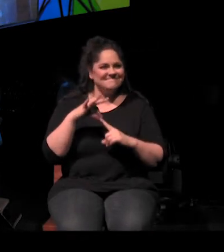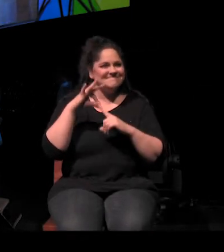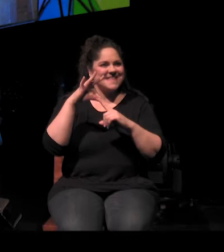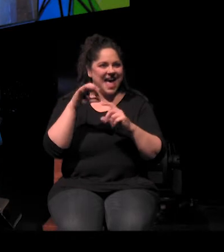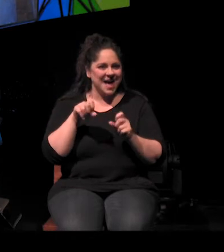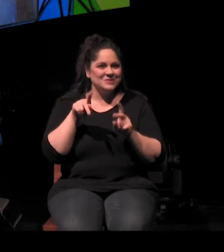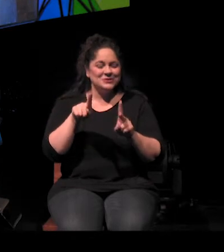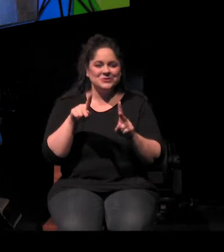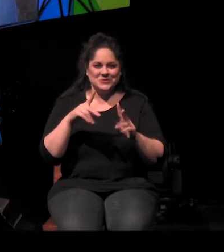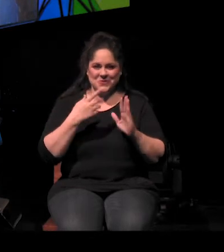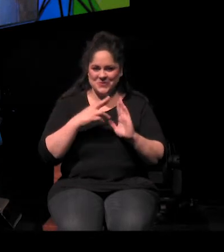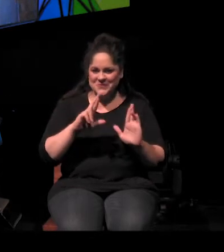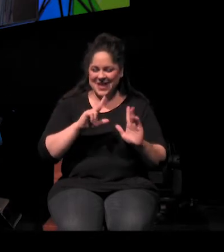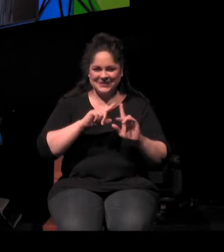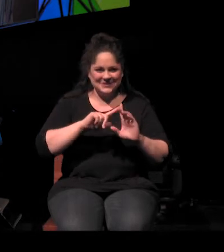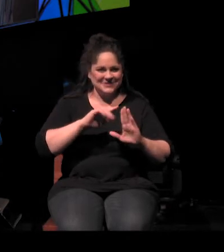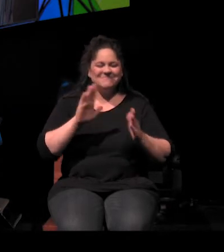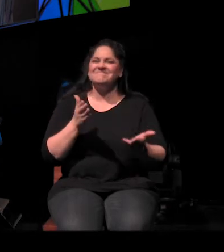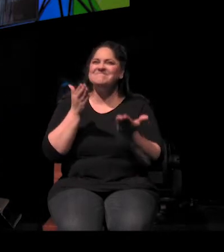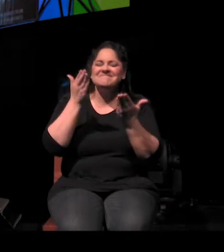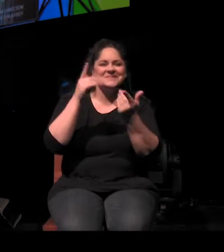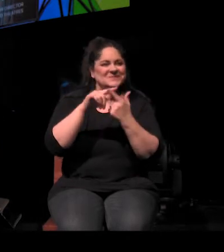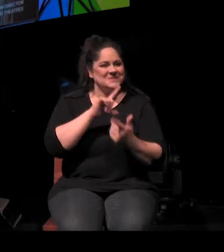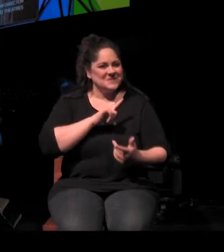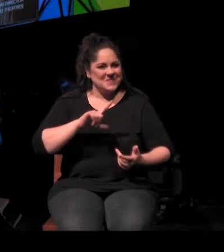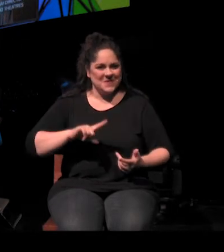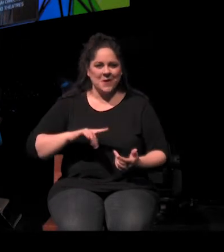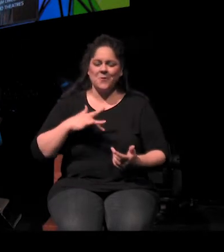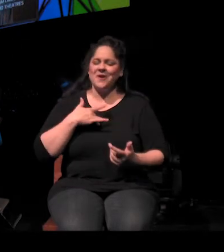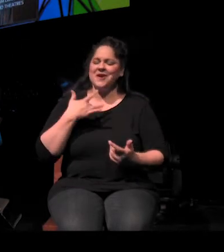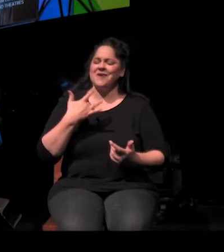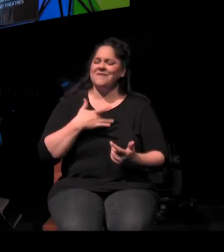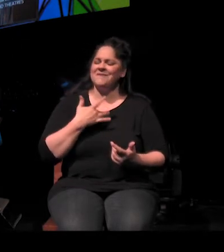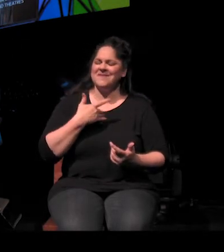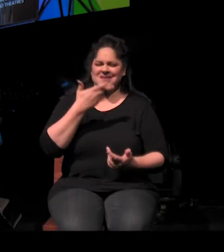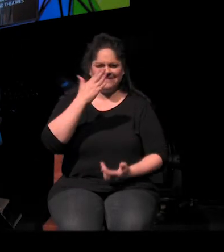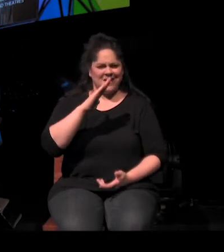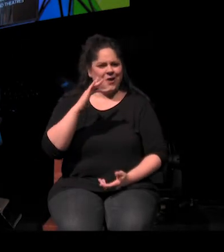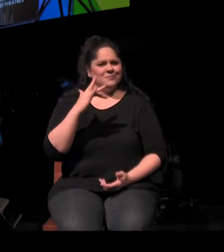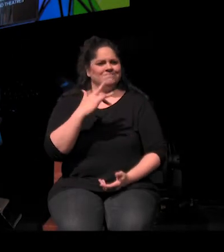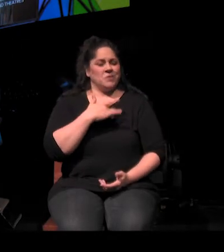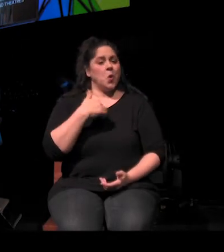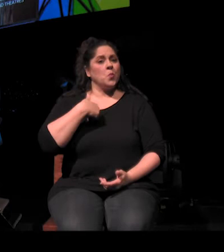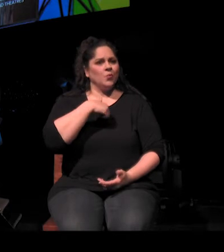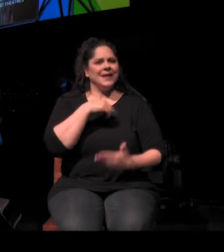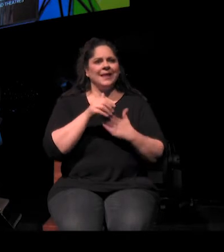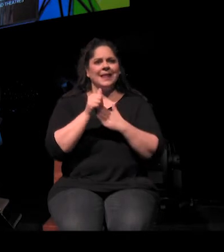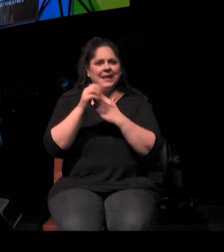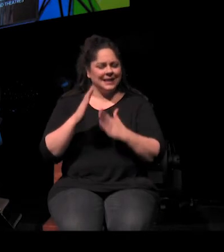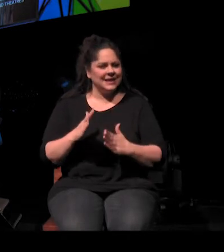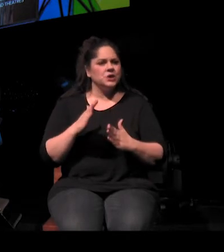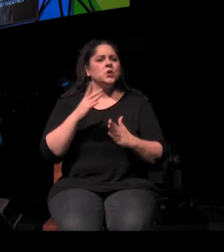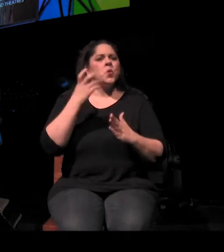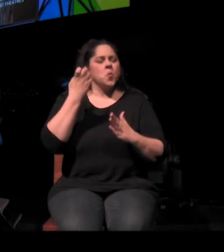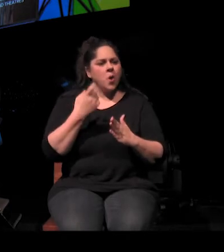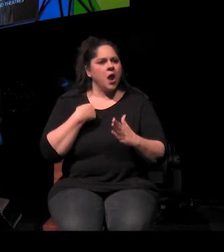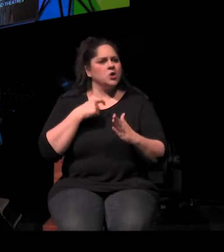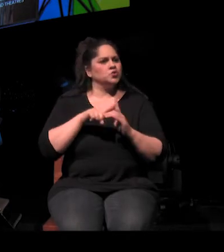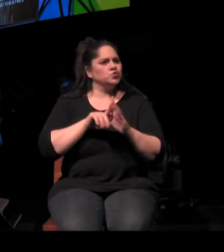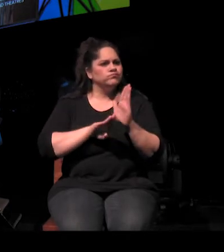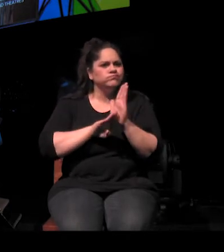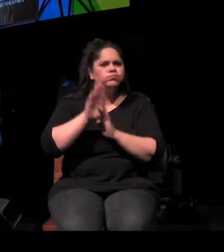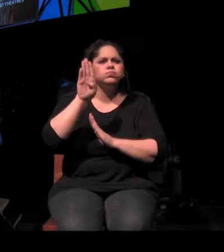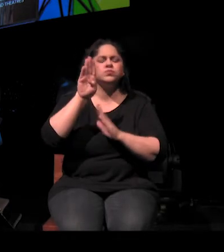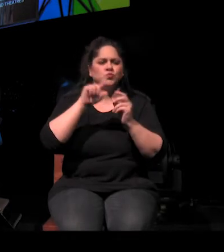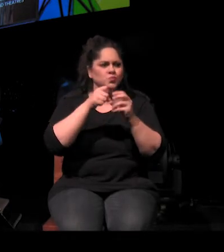just were putting them before the Lord, we just really felt Him impressing on us as leaders, like, grow, expand. It's time to